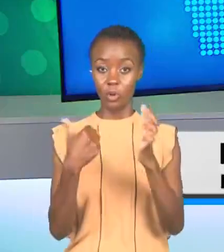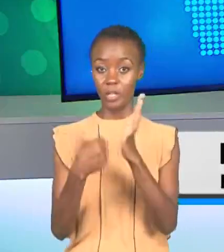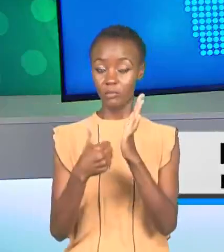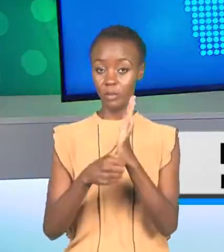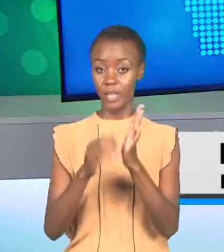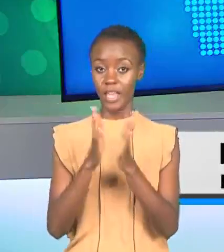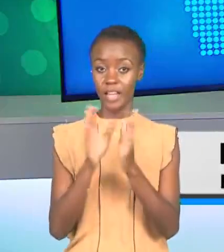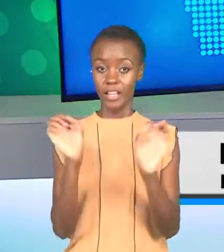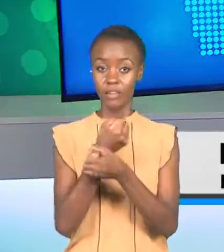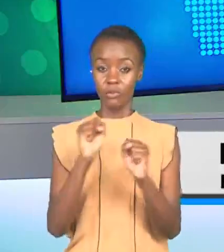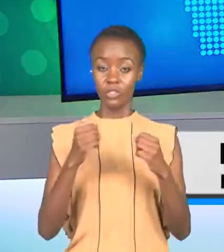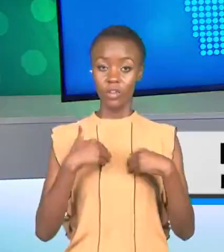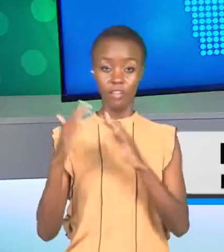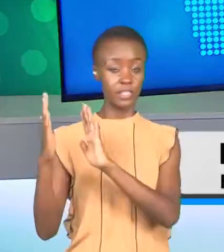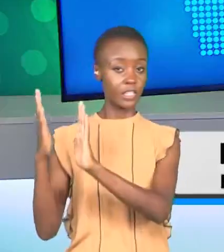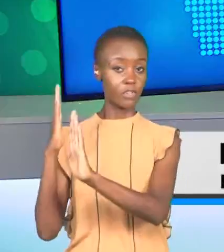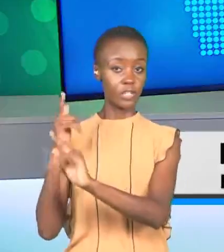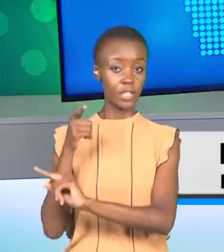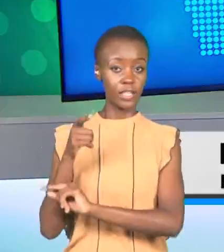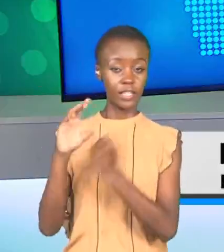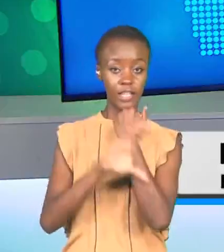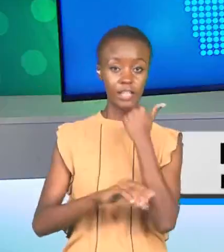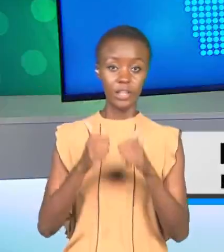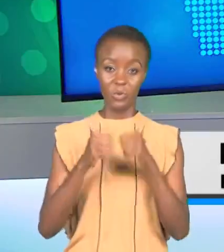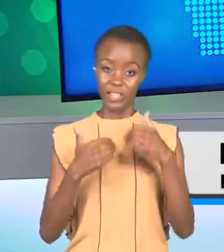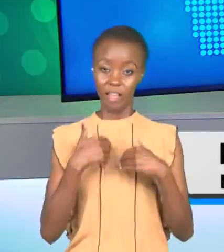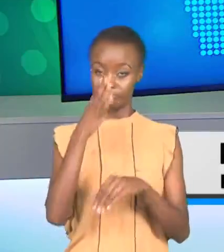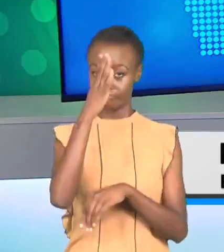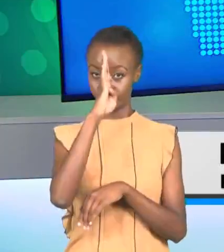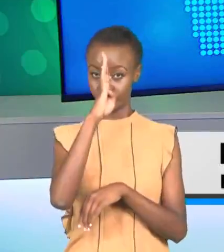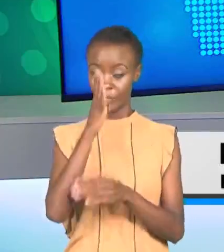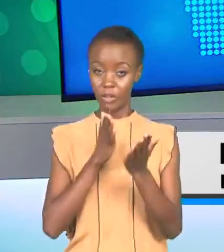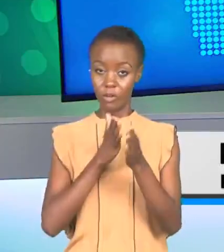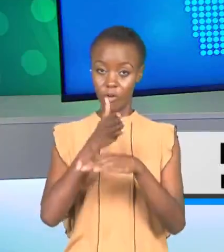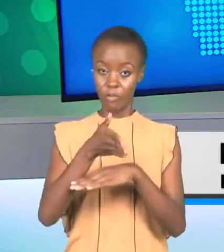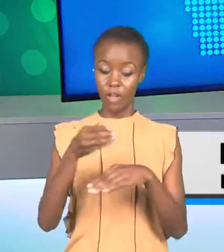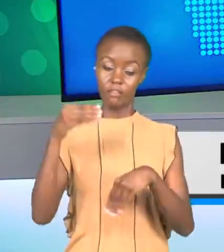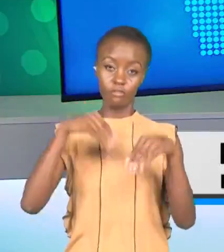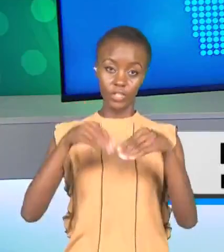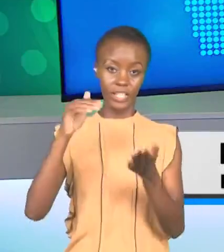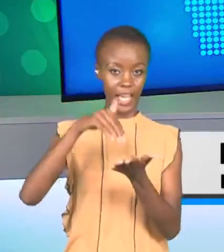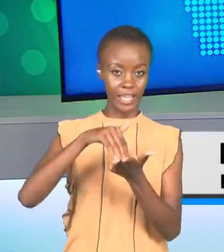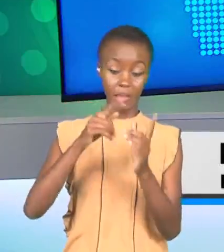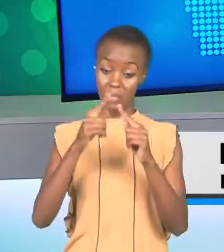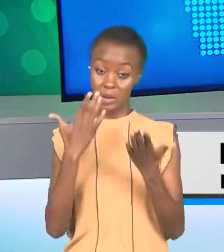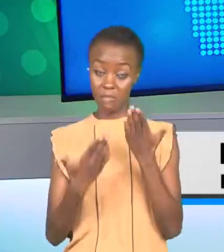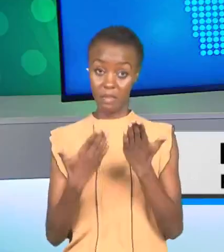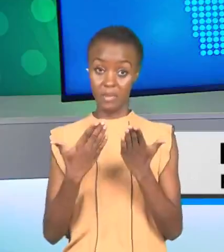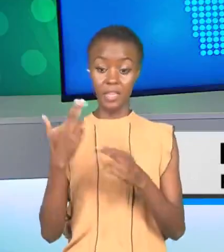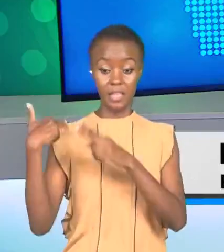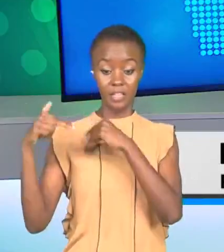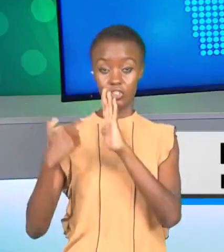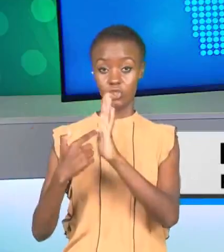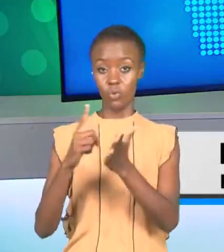an inability to restore security in the country, has cast doubt over his re-election. But while he may go down in history